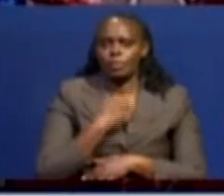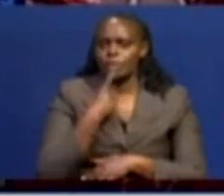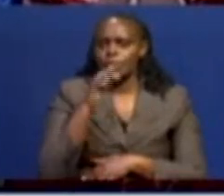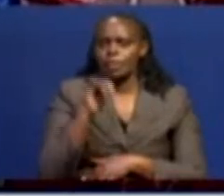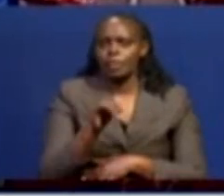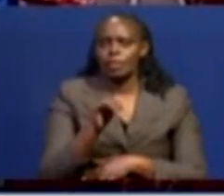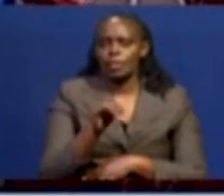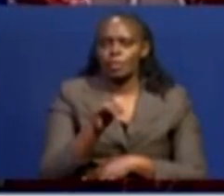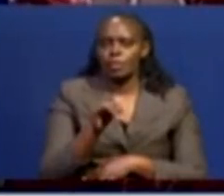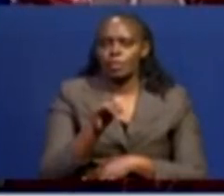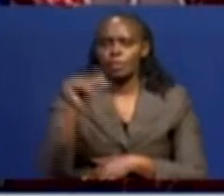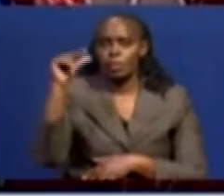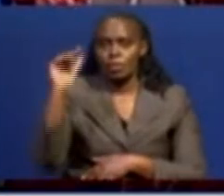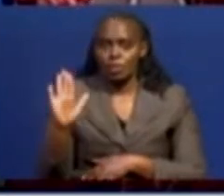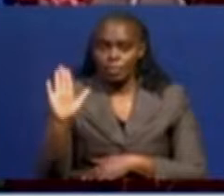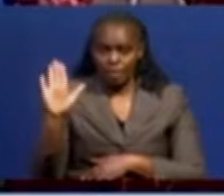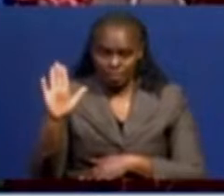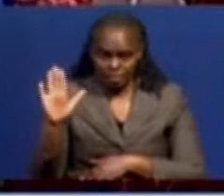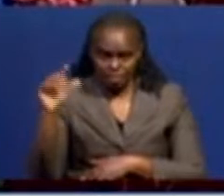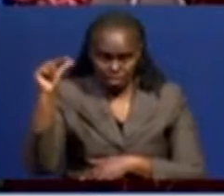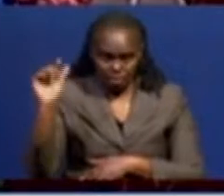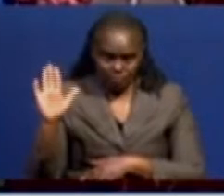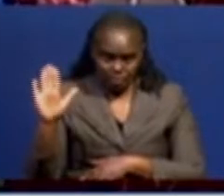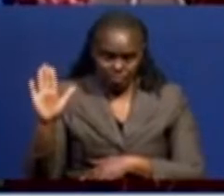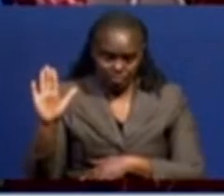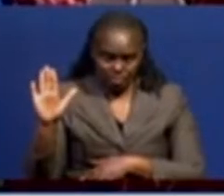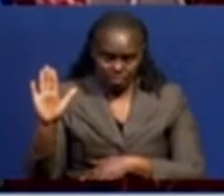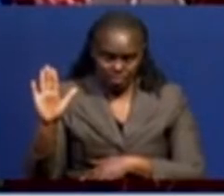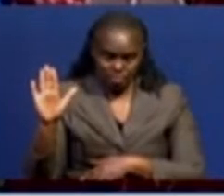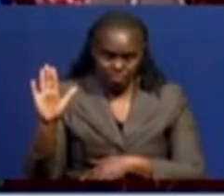I am noting that the reason for the governor